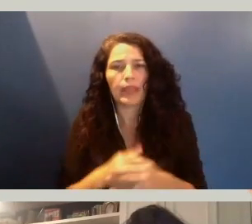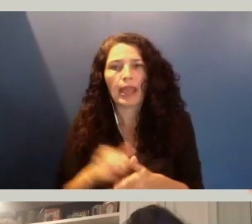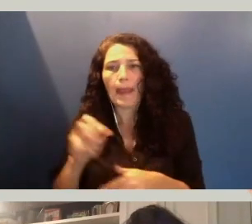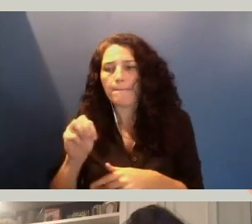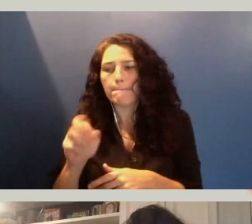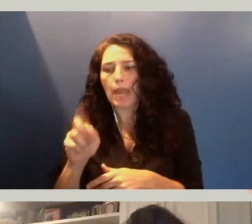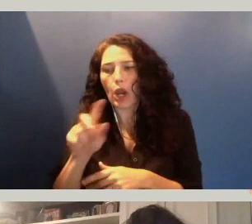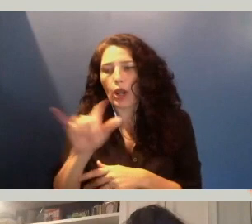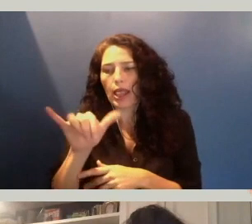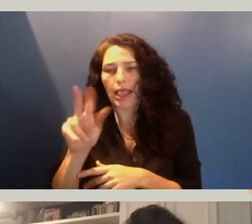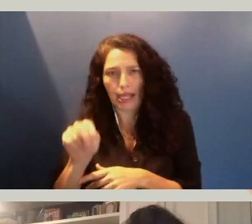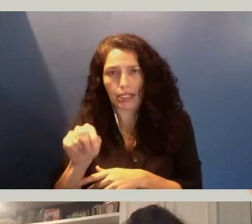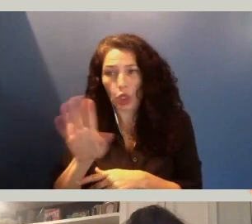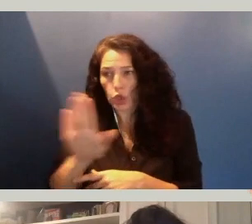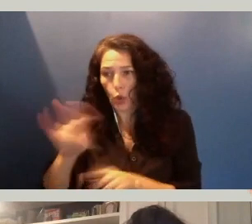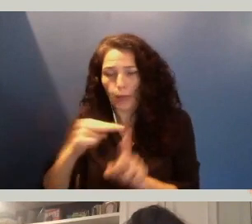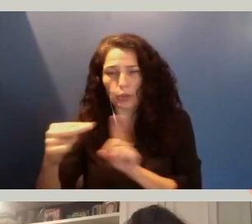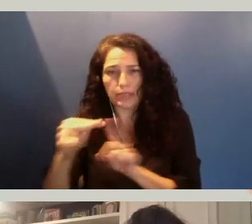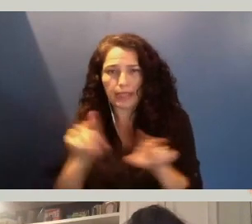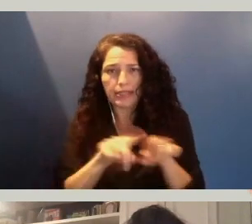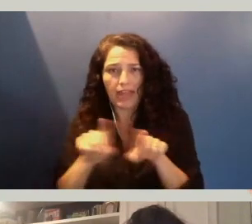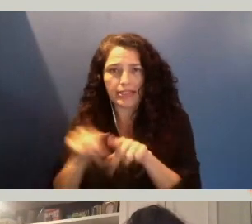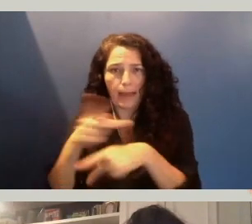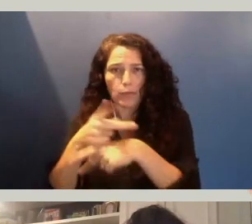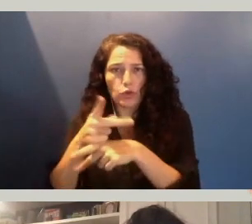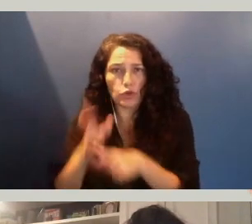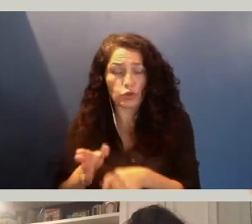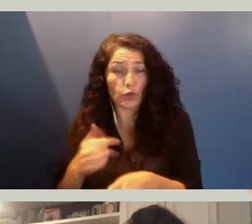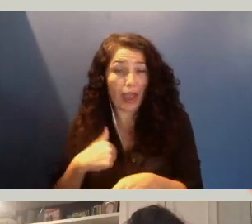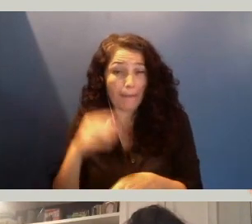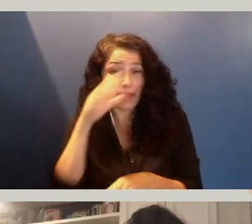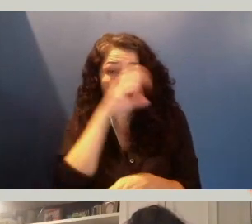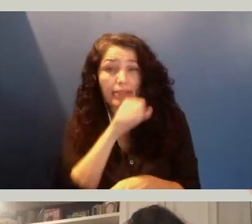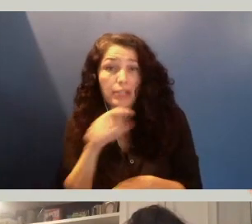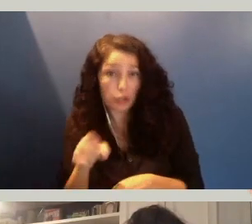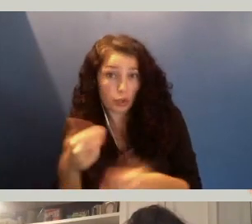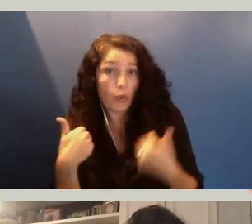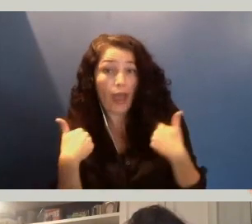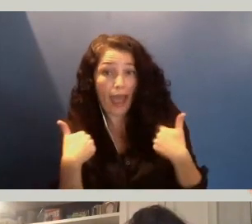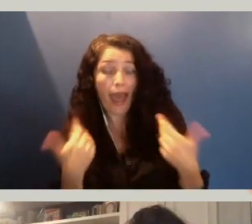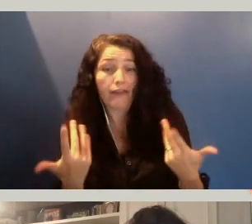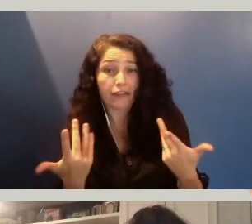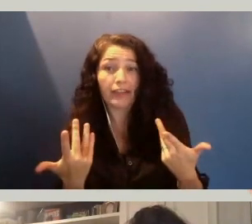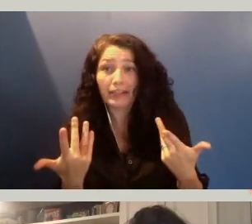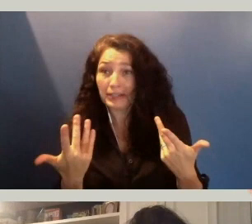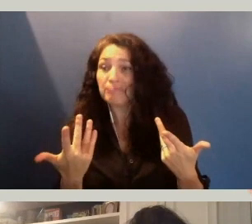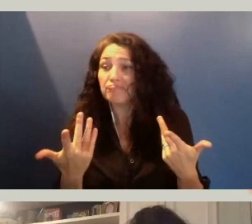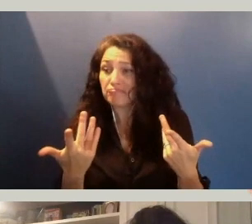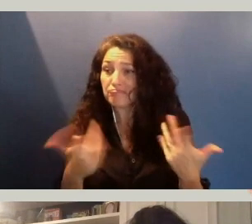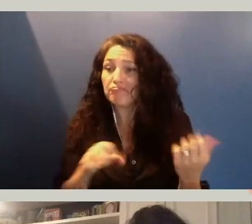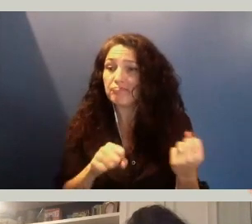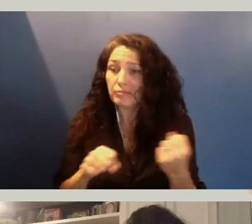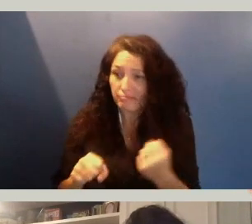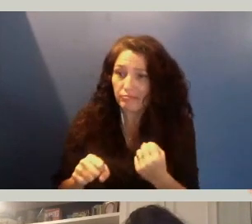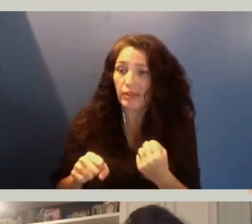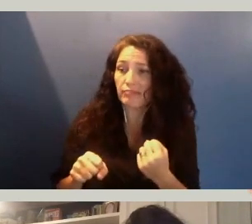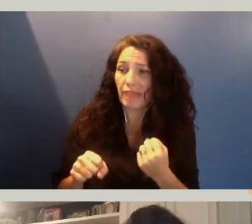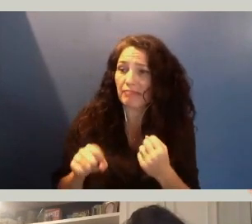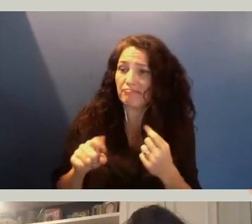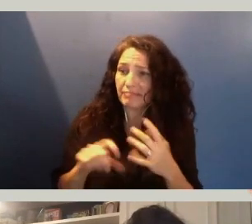your point of view as a producer, I'm sure you have some, you know, concrete ways that you can see